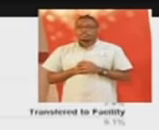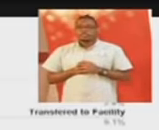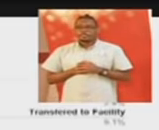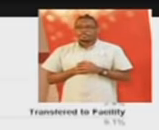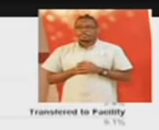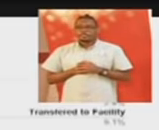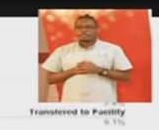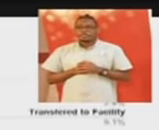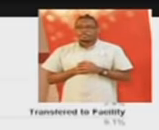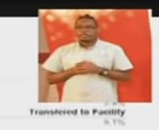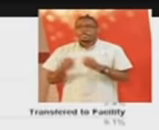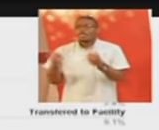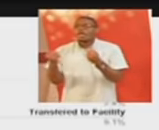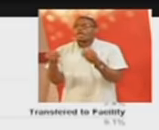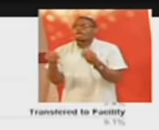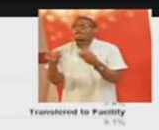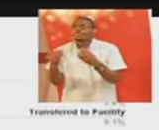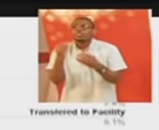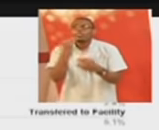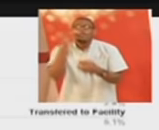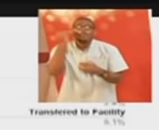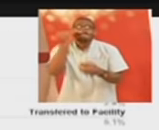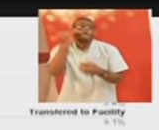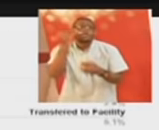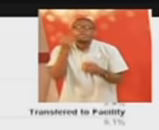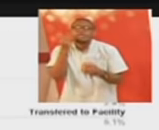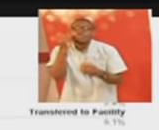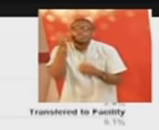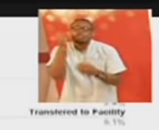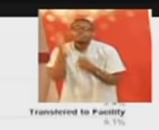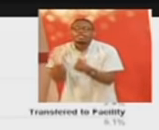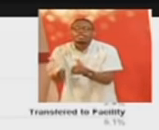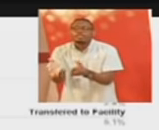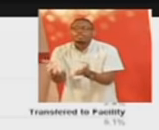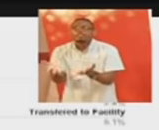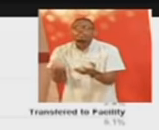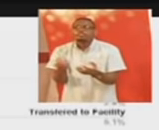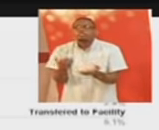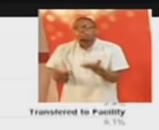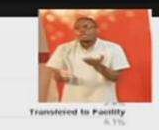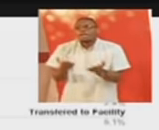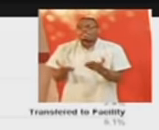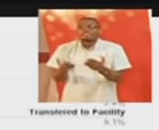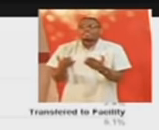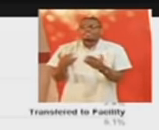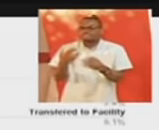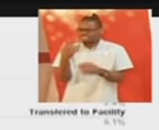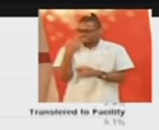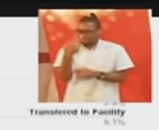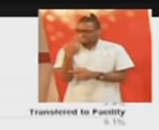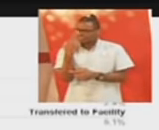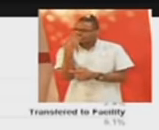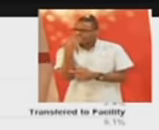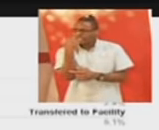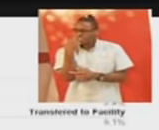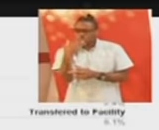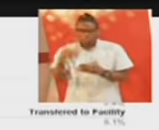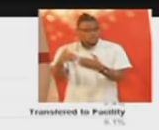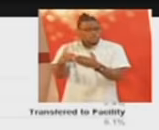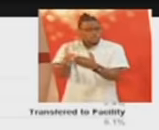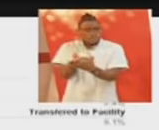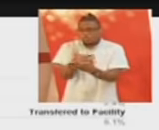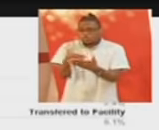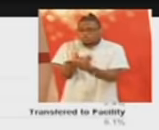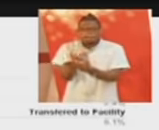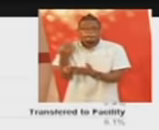at home, meaning in terms of their clinical status. So if we start at the top in red, we see new cases over the 24-hour